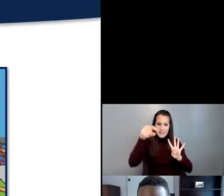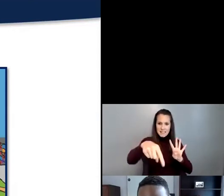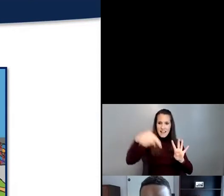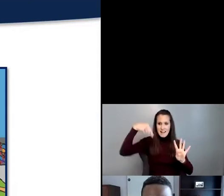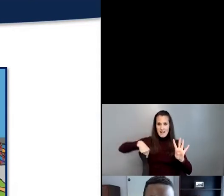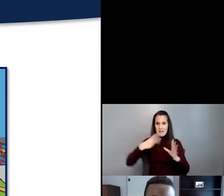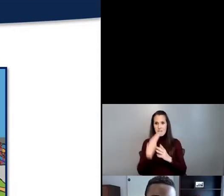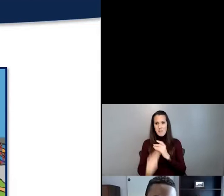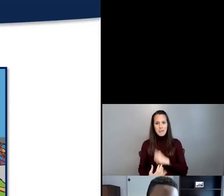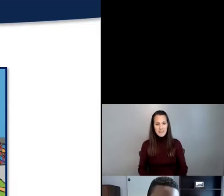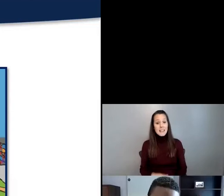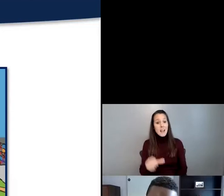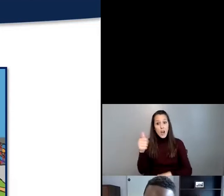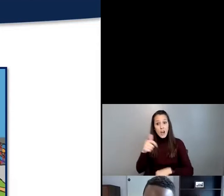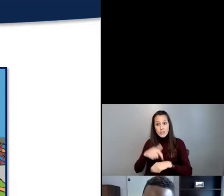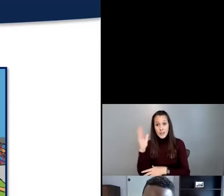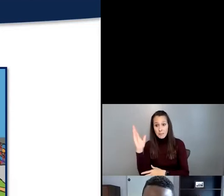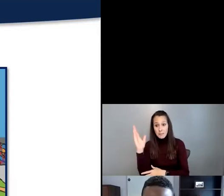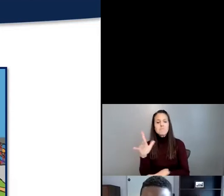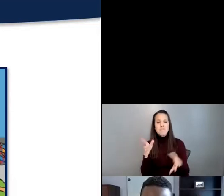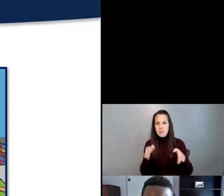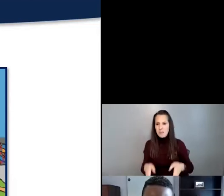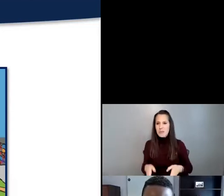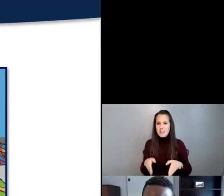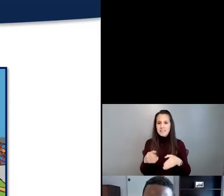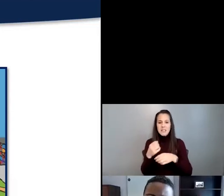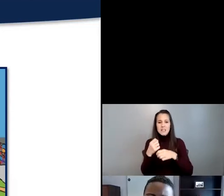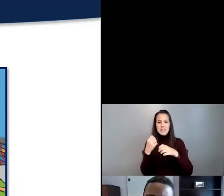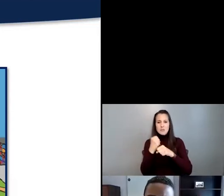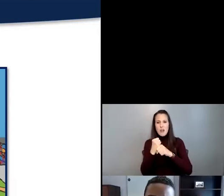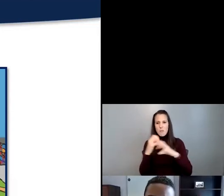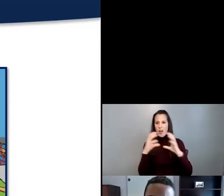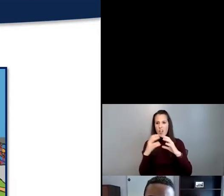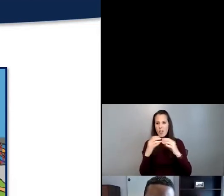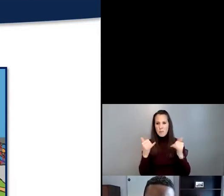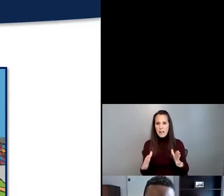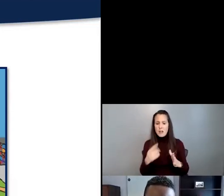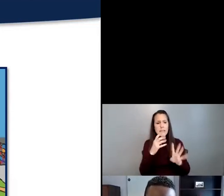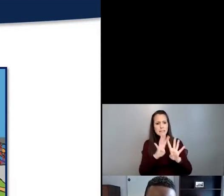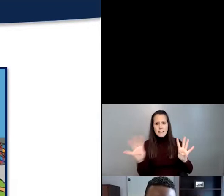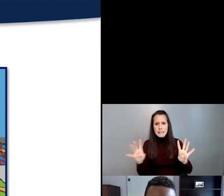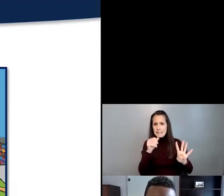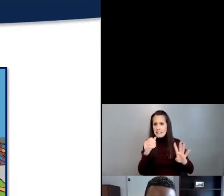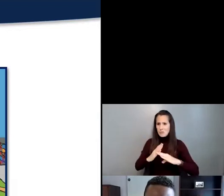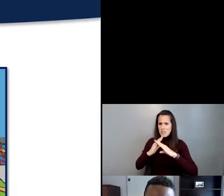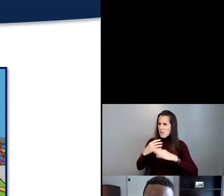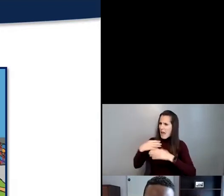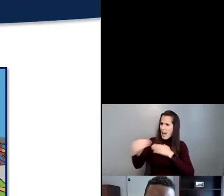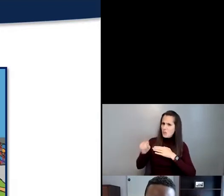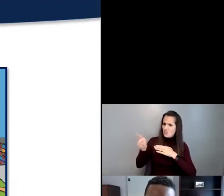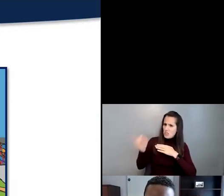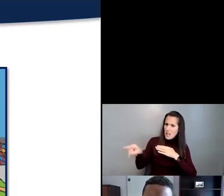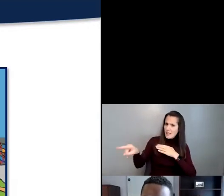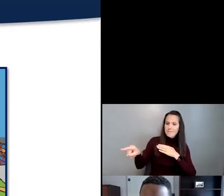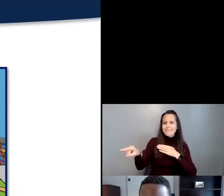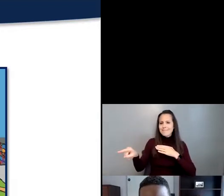I presented this, someone was a softball player, and she said, you know, the fence is not there to keep people out. The fence is there